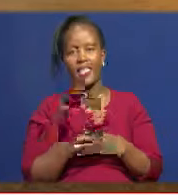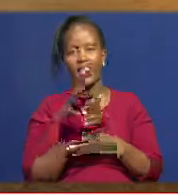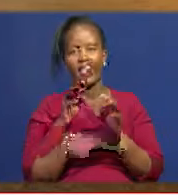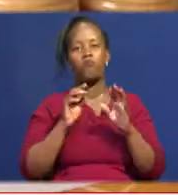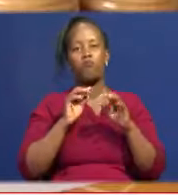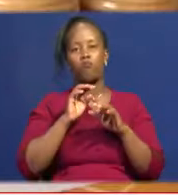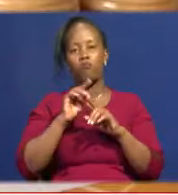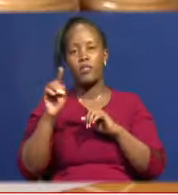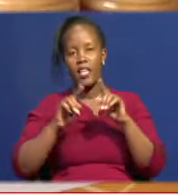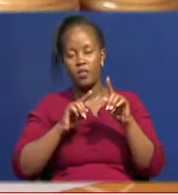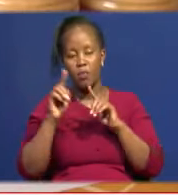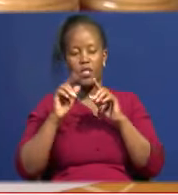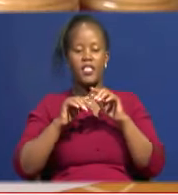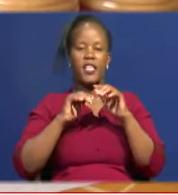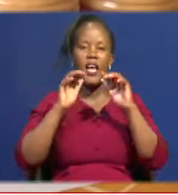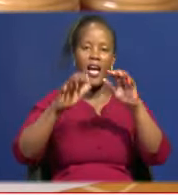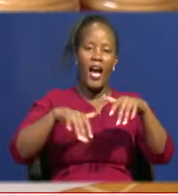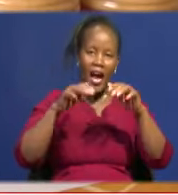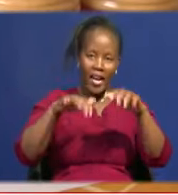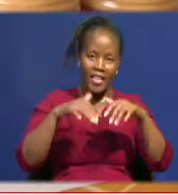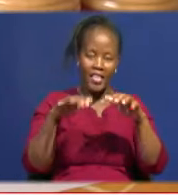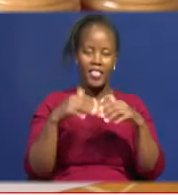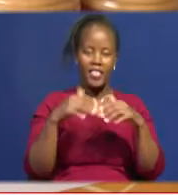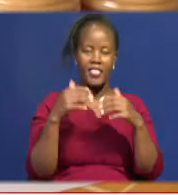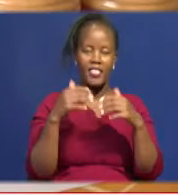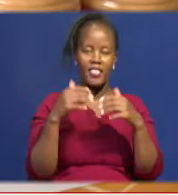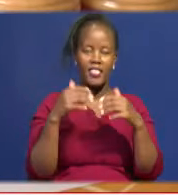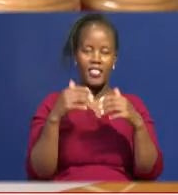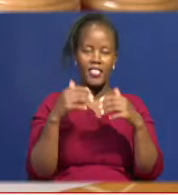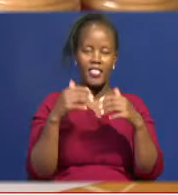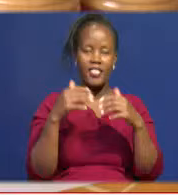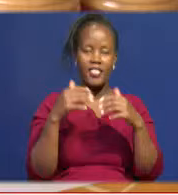MSME, agriculture, logistics, trade, among others,